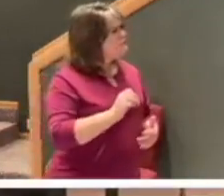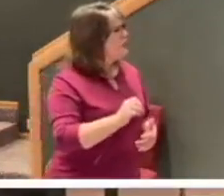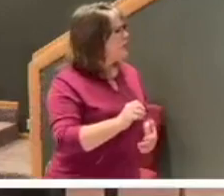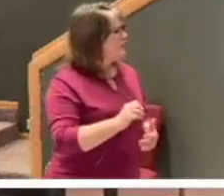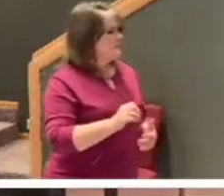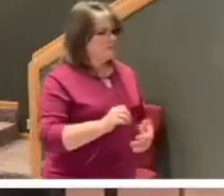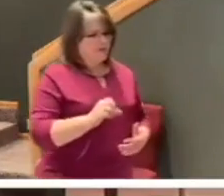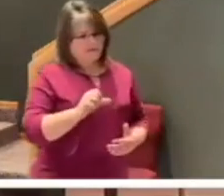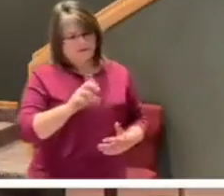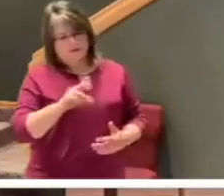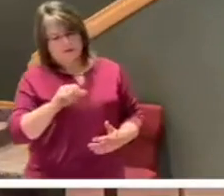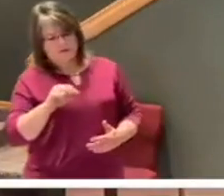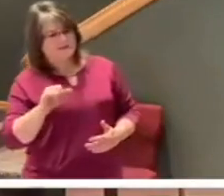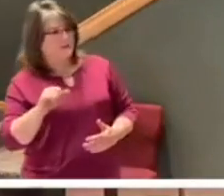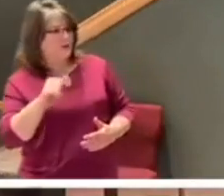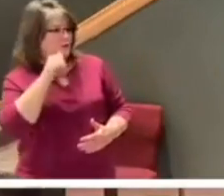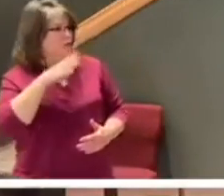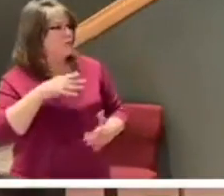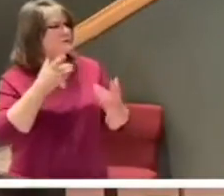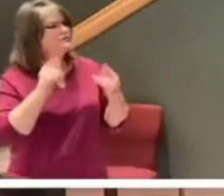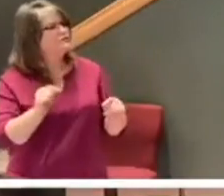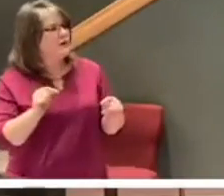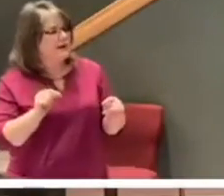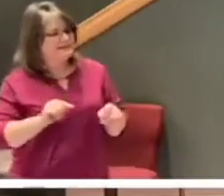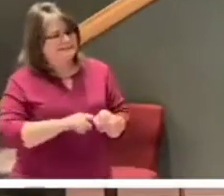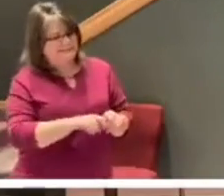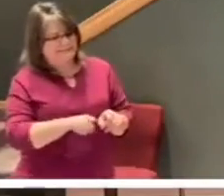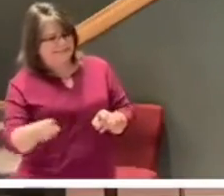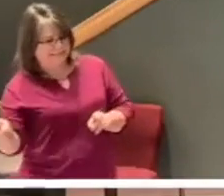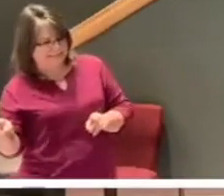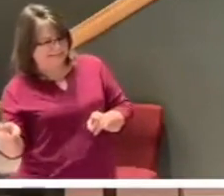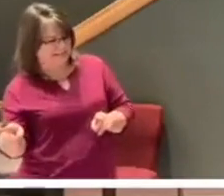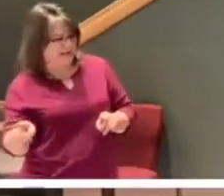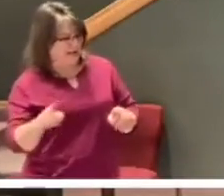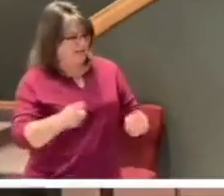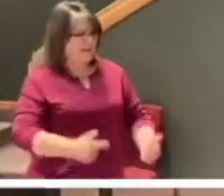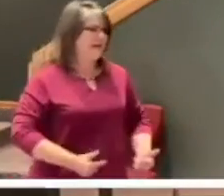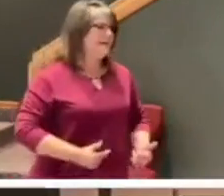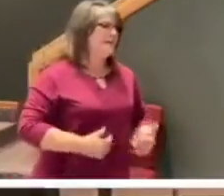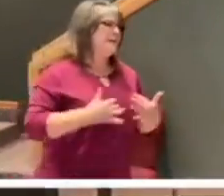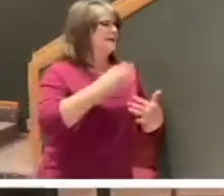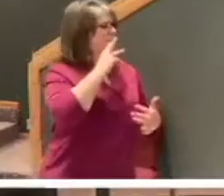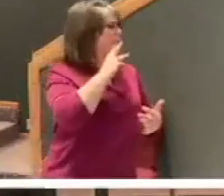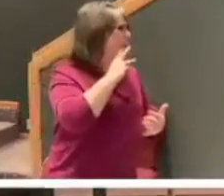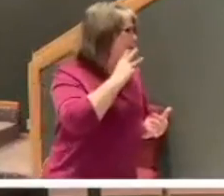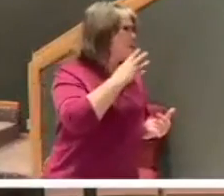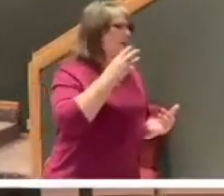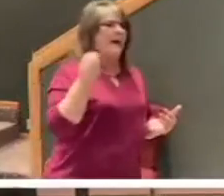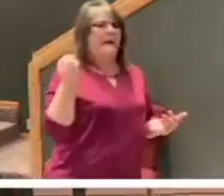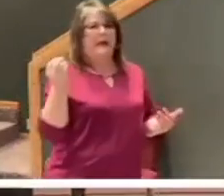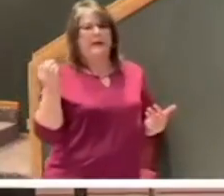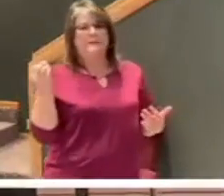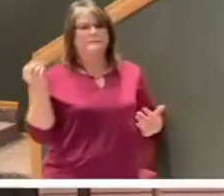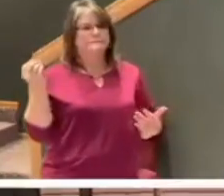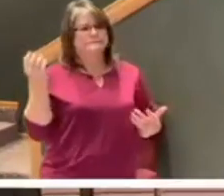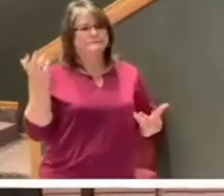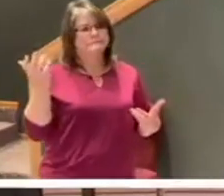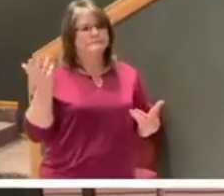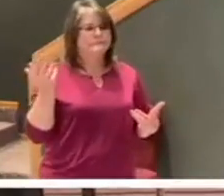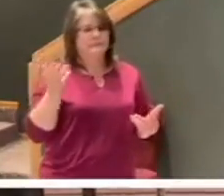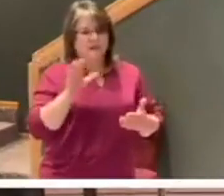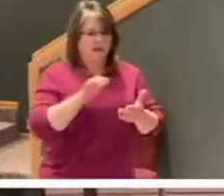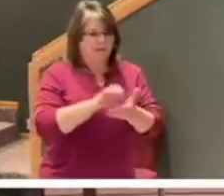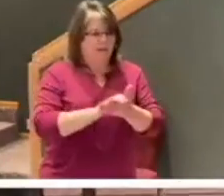the Samaritan woman tried to sidestep this whole living water and, you know,